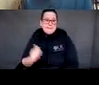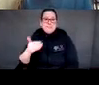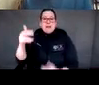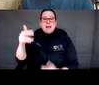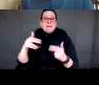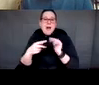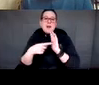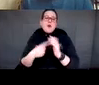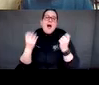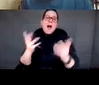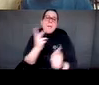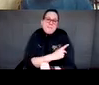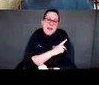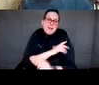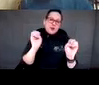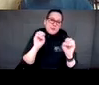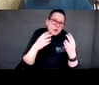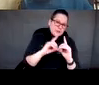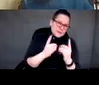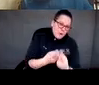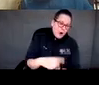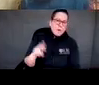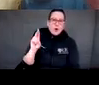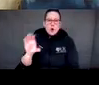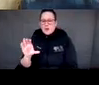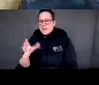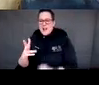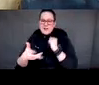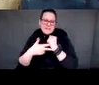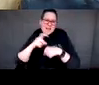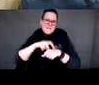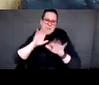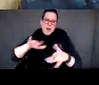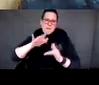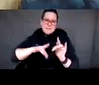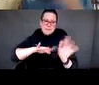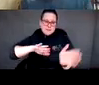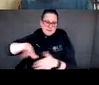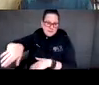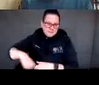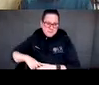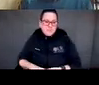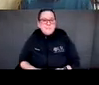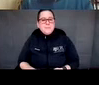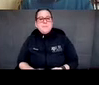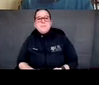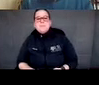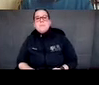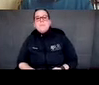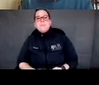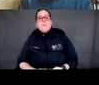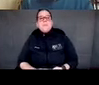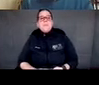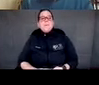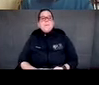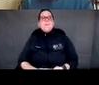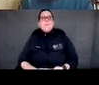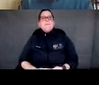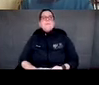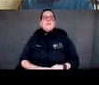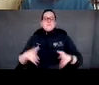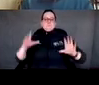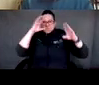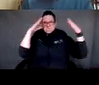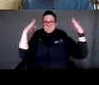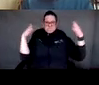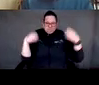and urgent care. So we can skip over those in the interest of time. So, you know, this is something that, you know, if we look at kind of what we're focused on